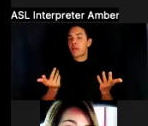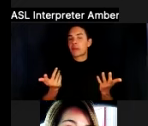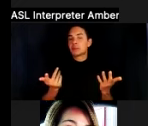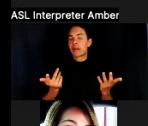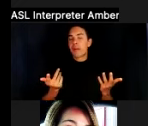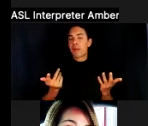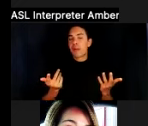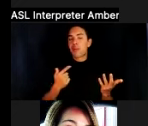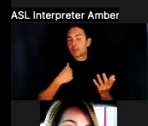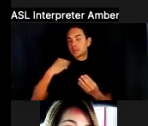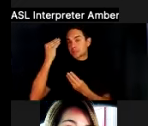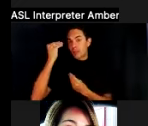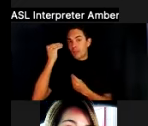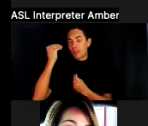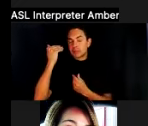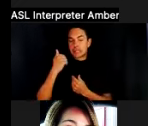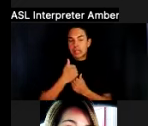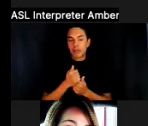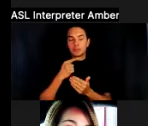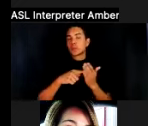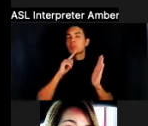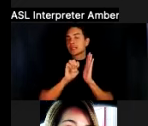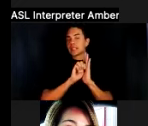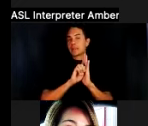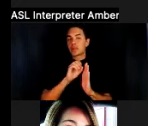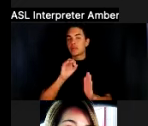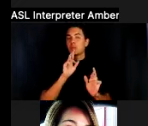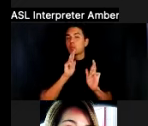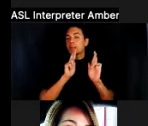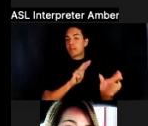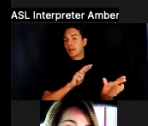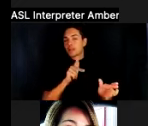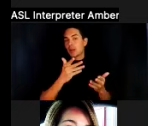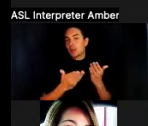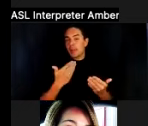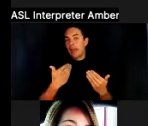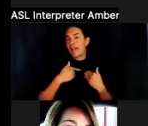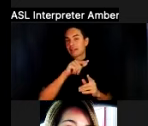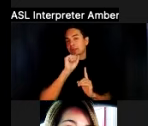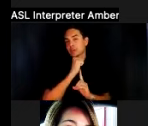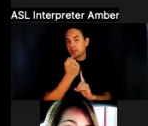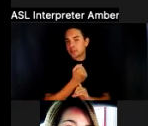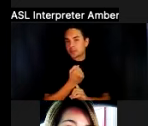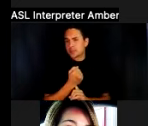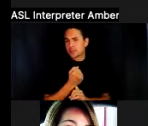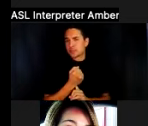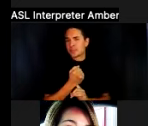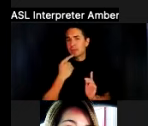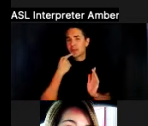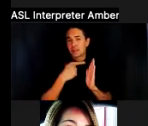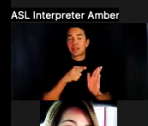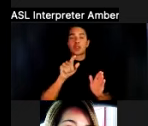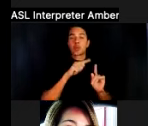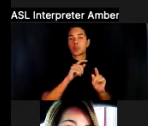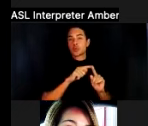But we're thinking sort of, what are examples of a response you might have to this situation? Like if you were at a powwow and